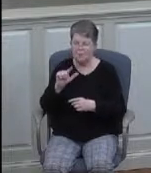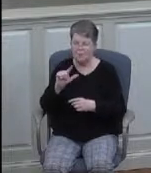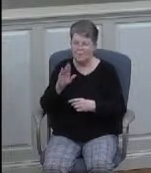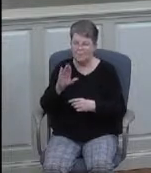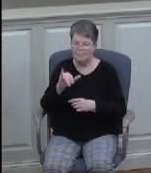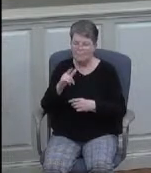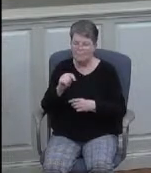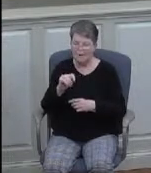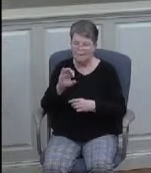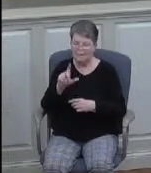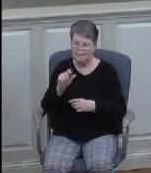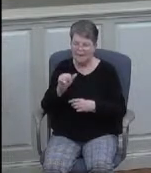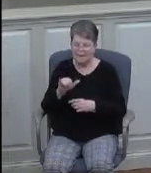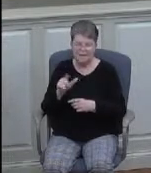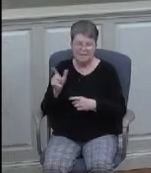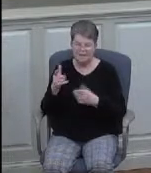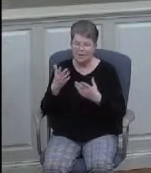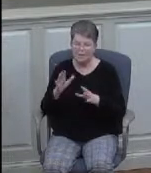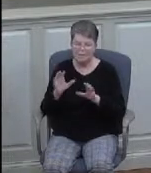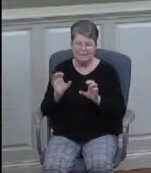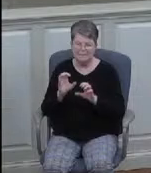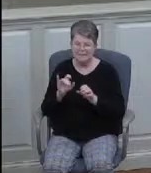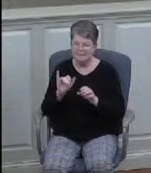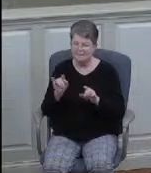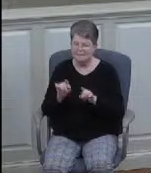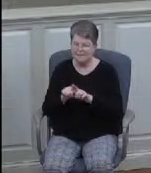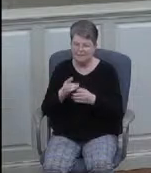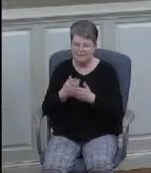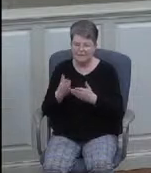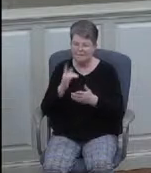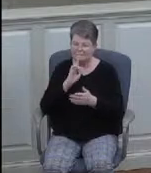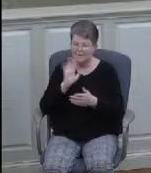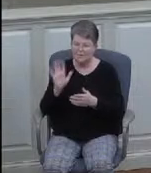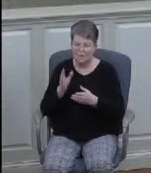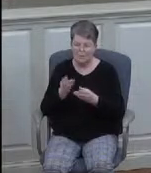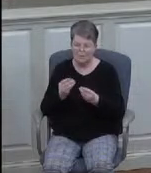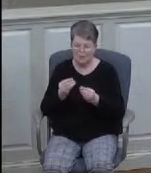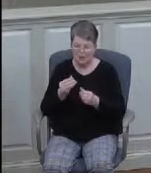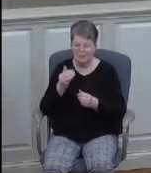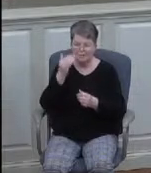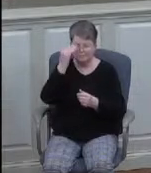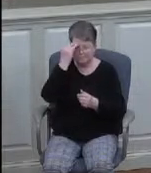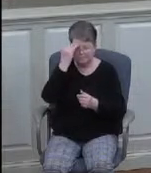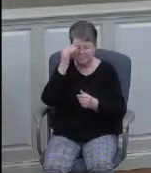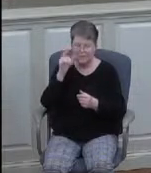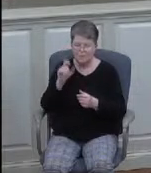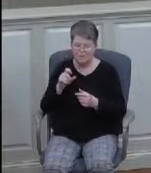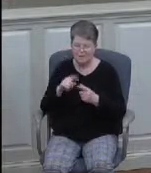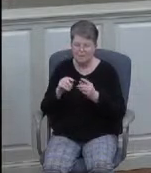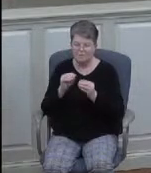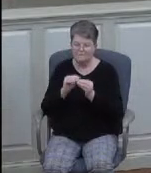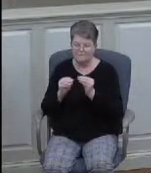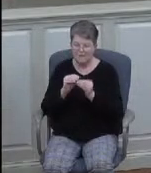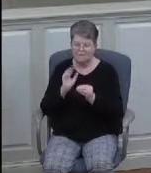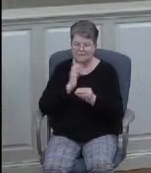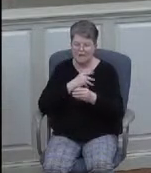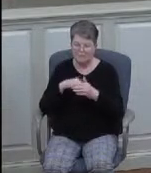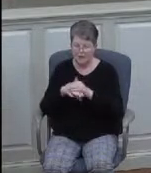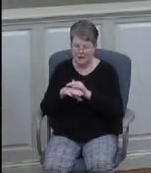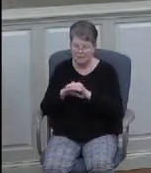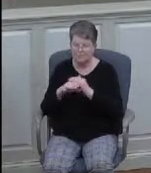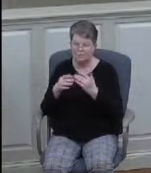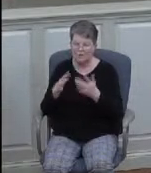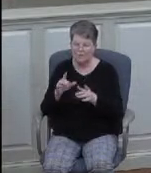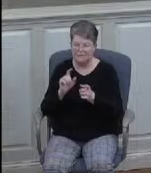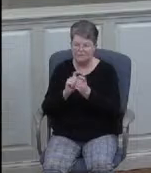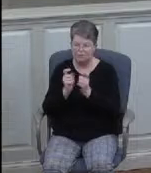he had already done the same thing for their property and acknowledging that, well, we need to fix our access. We've changed that since the